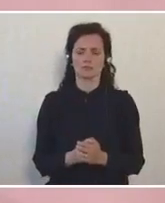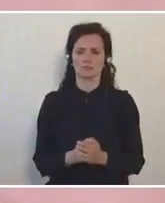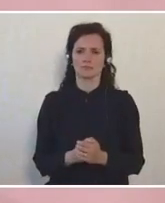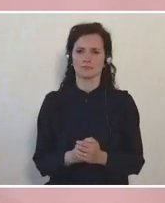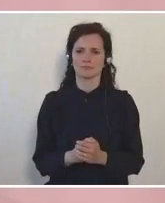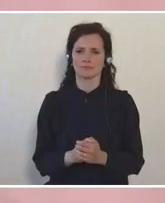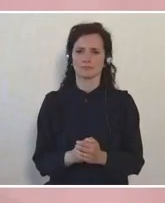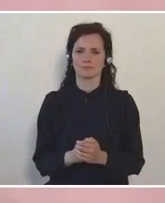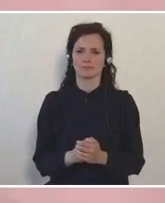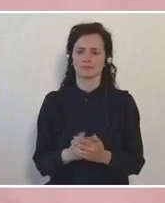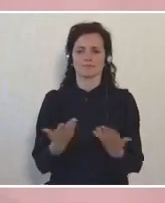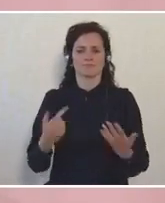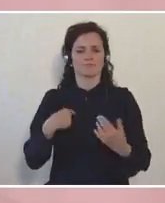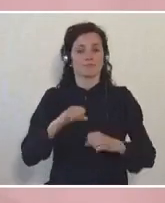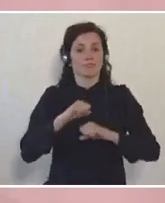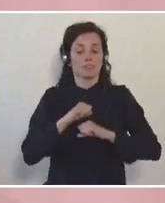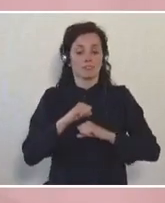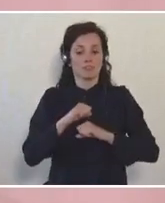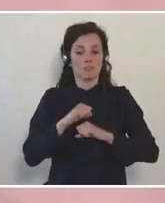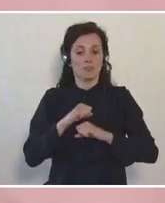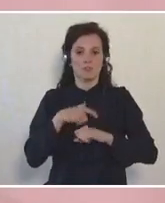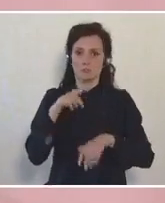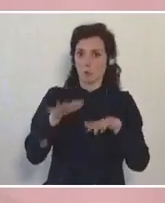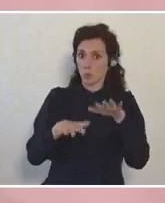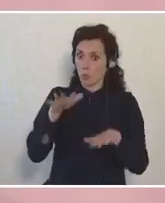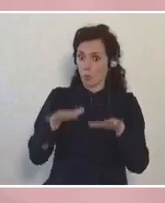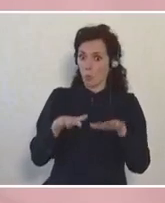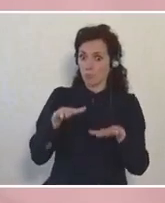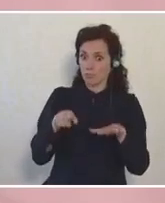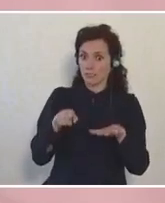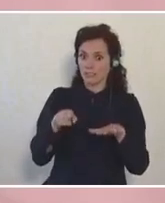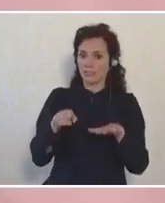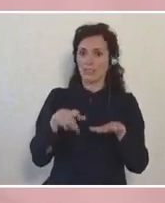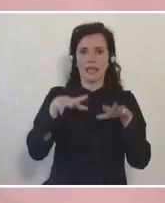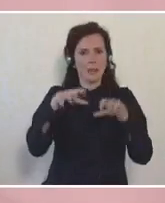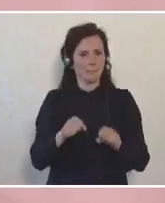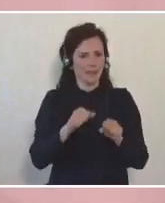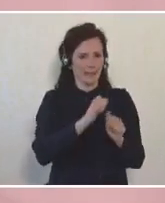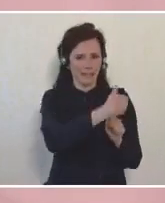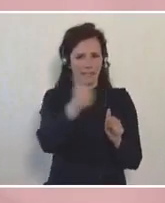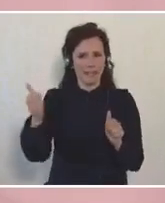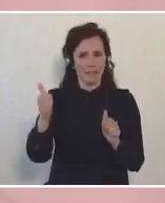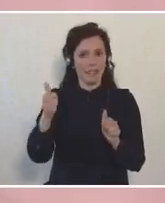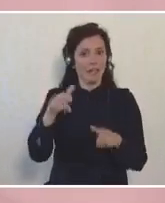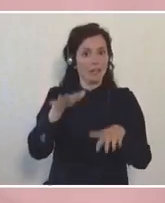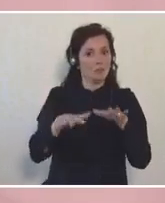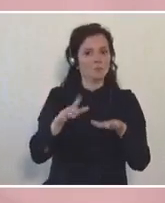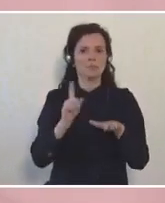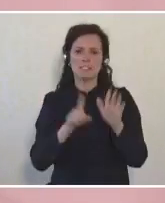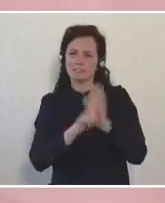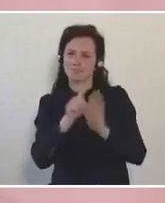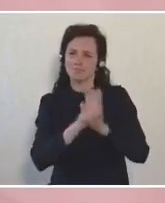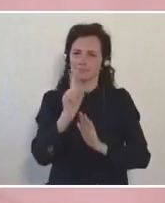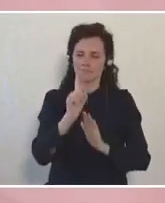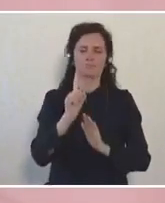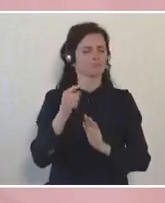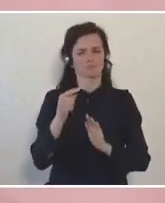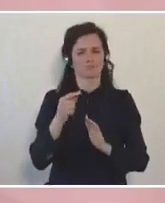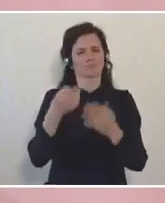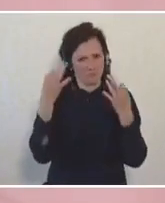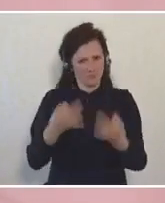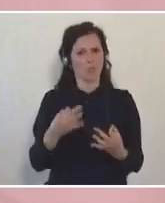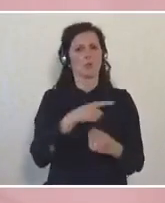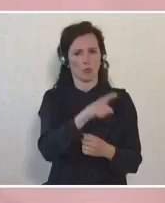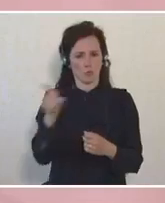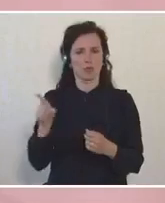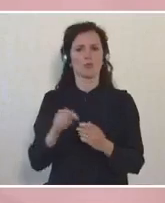these commitments are going to be kept. On the private sector commitments, pledges, these are